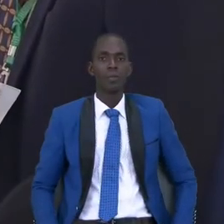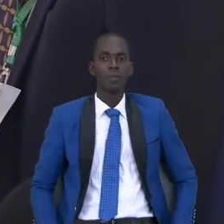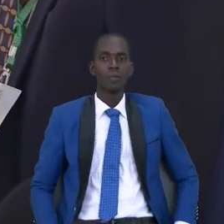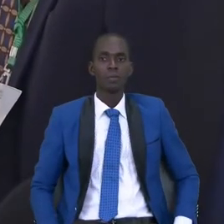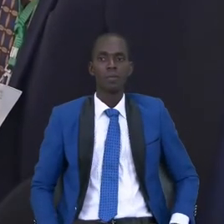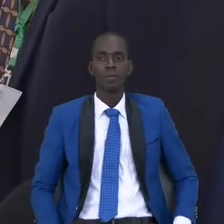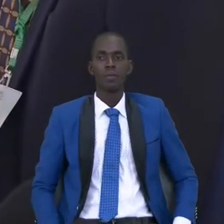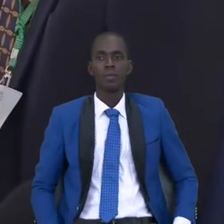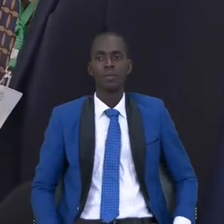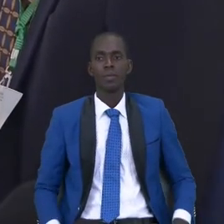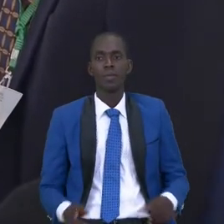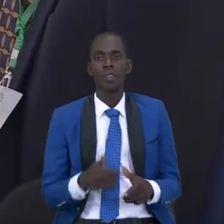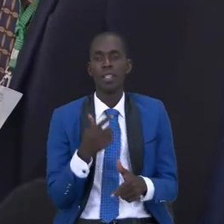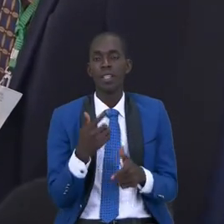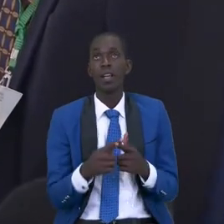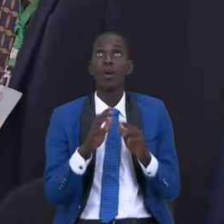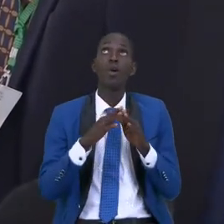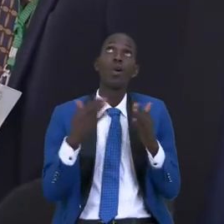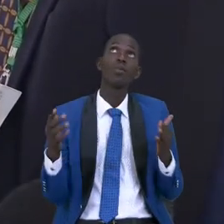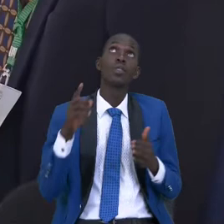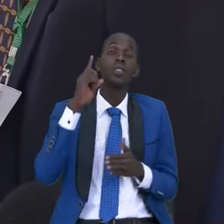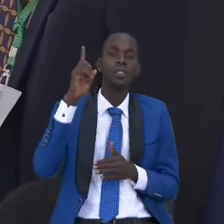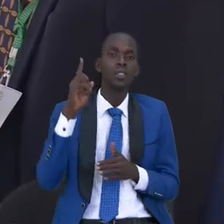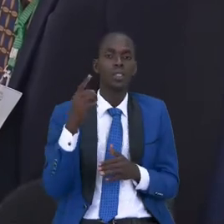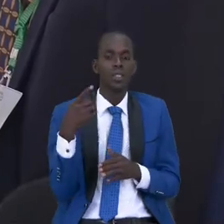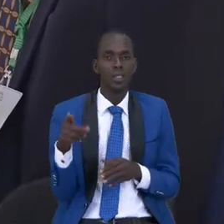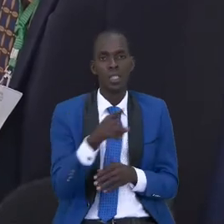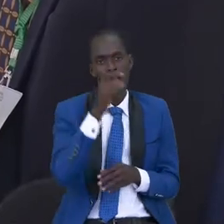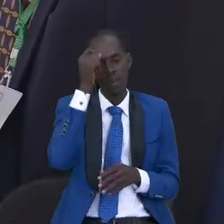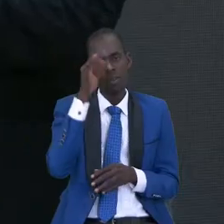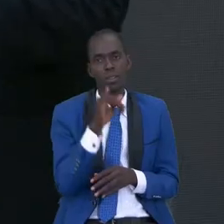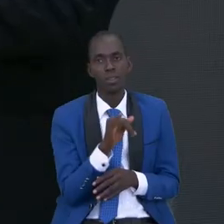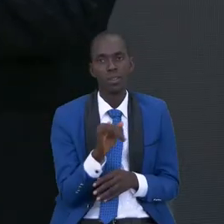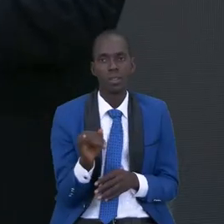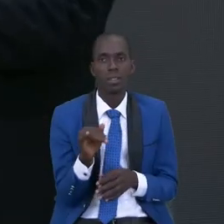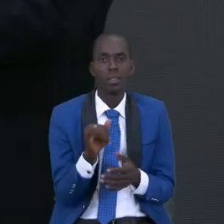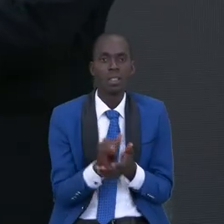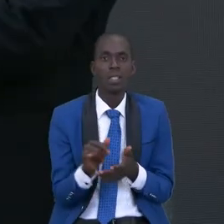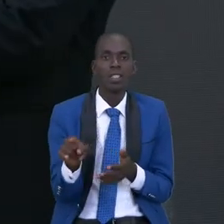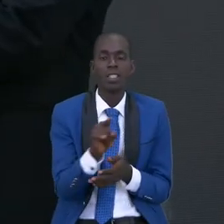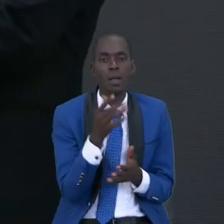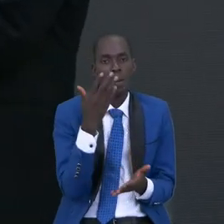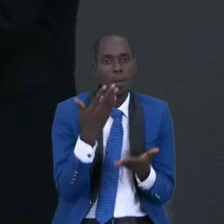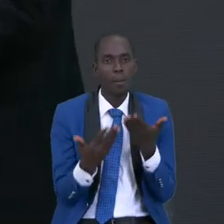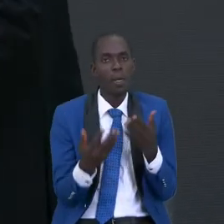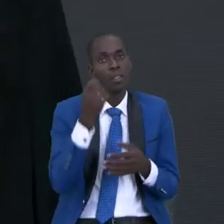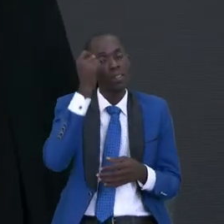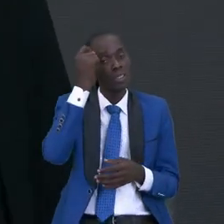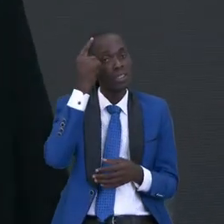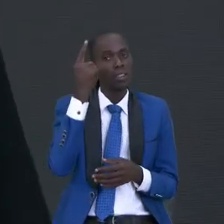verse 45, then opened he their understanding that they might